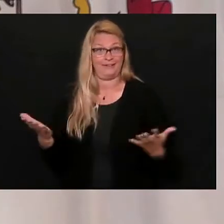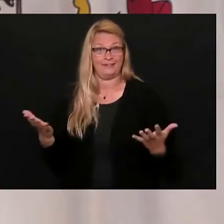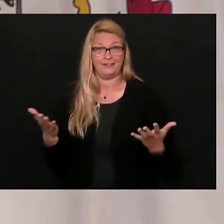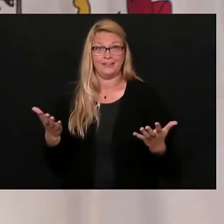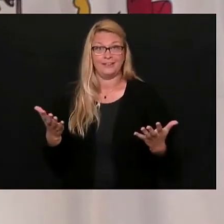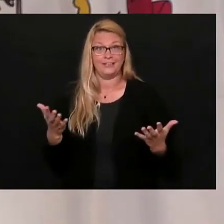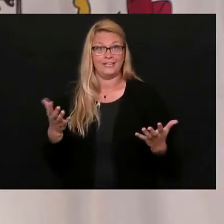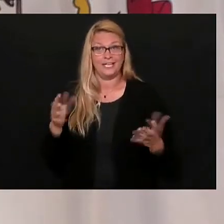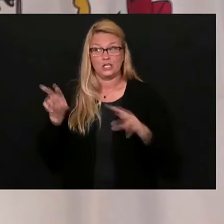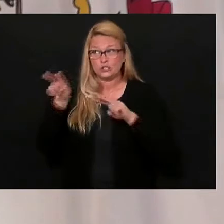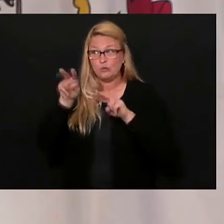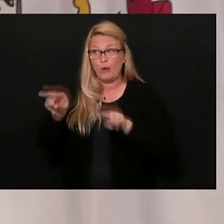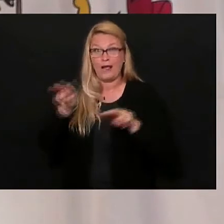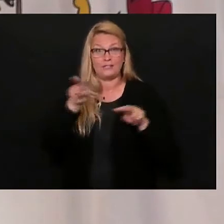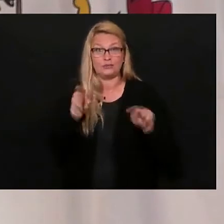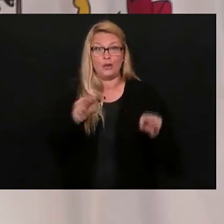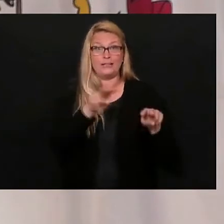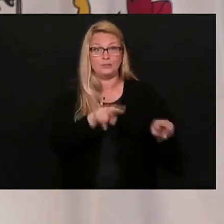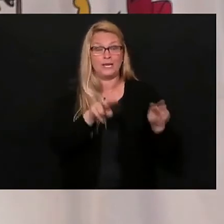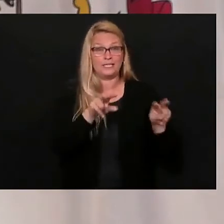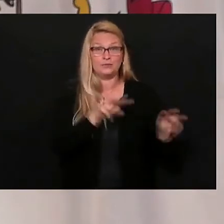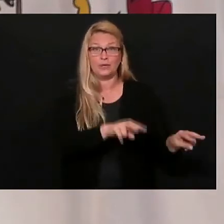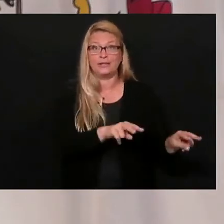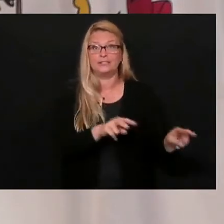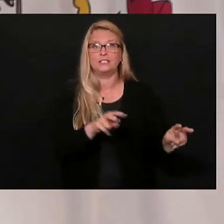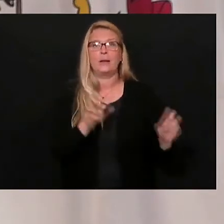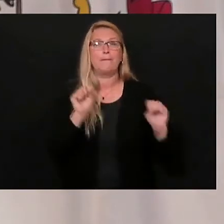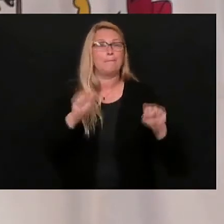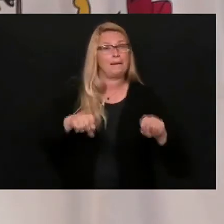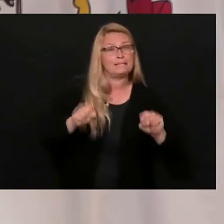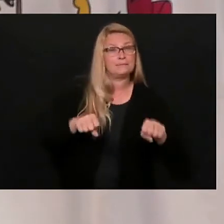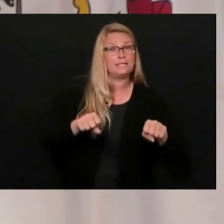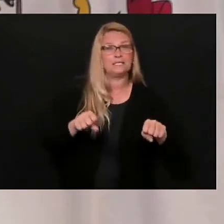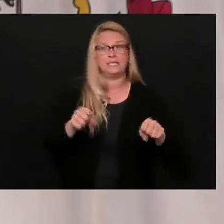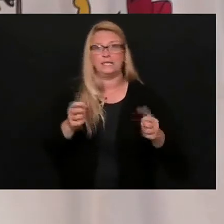and everything, as far as the possibility of